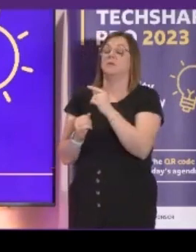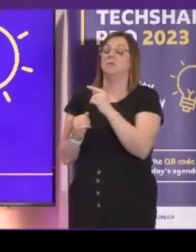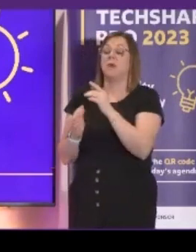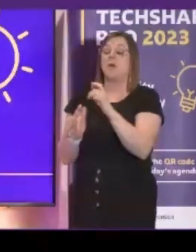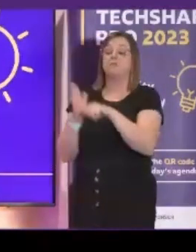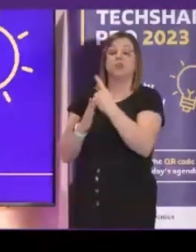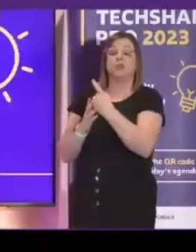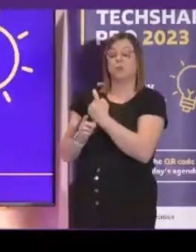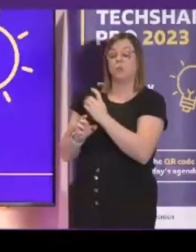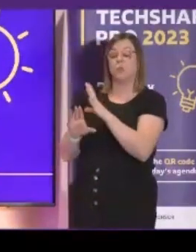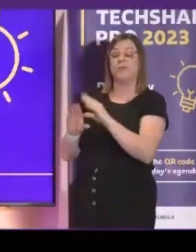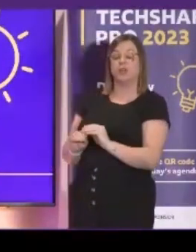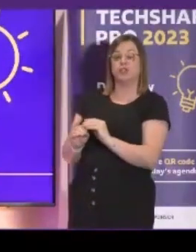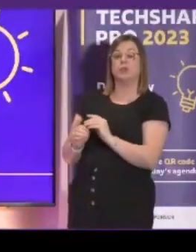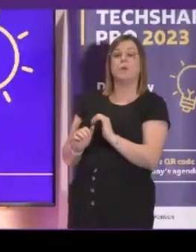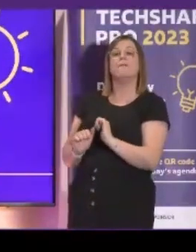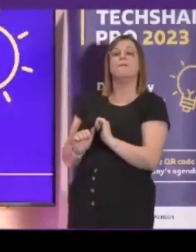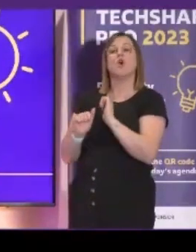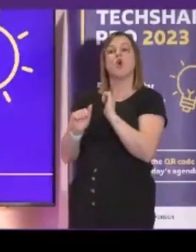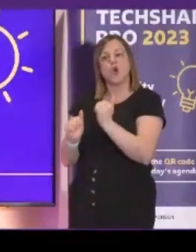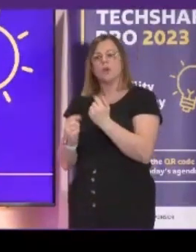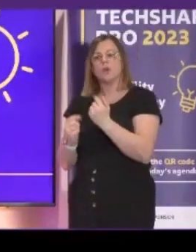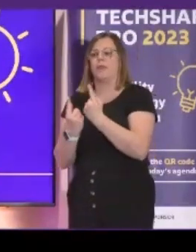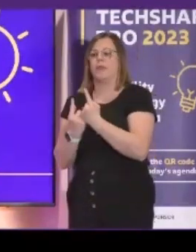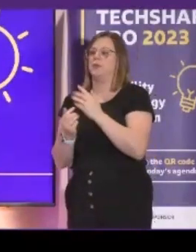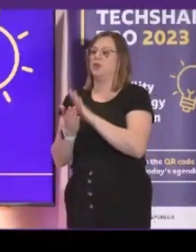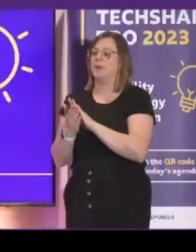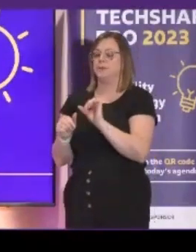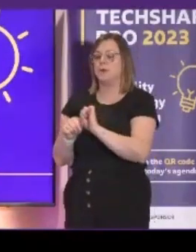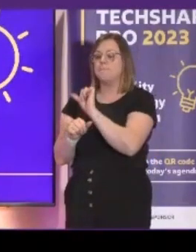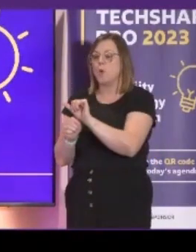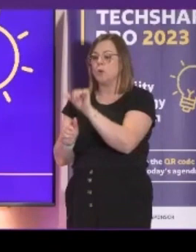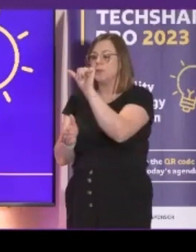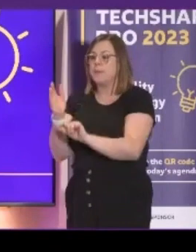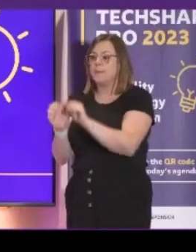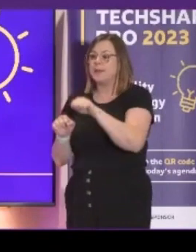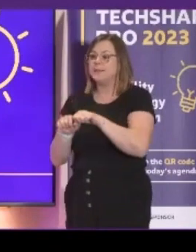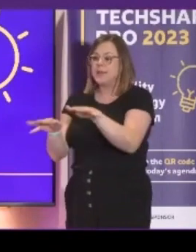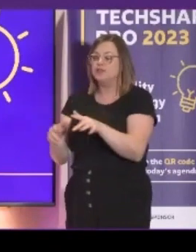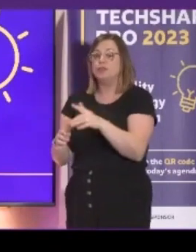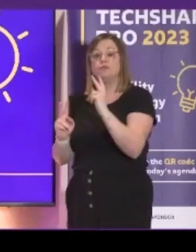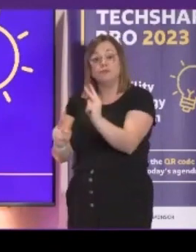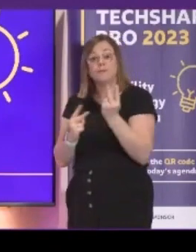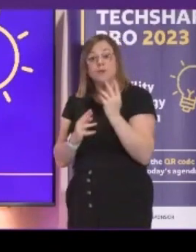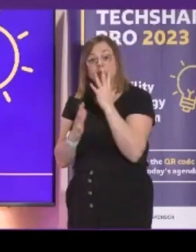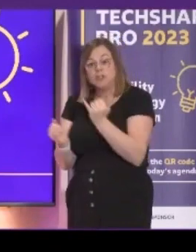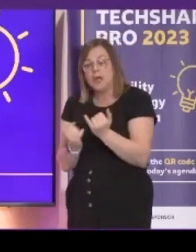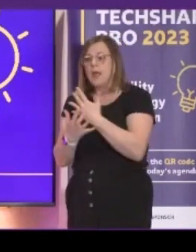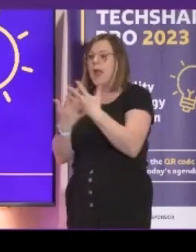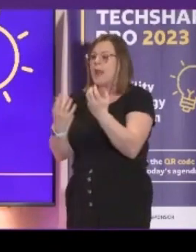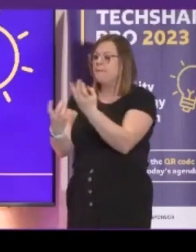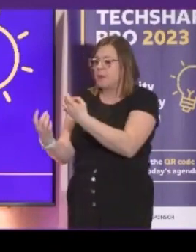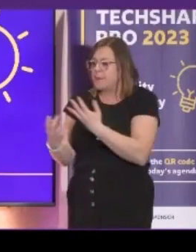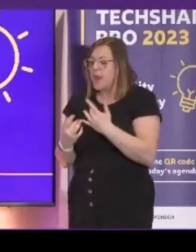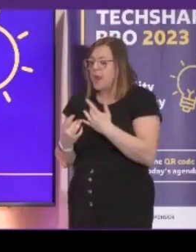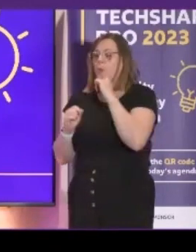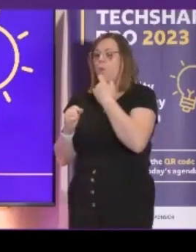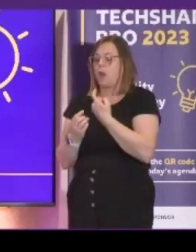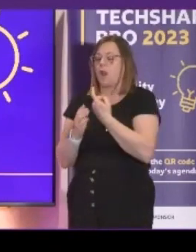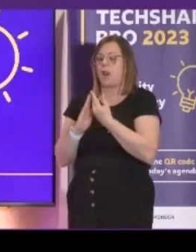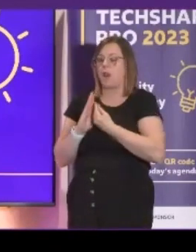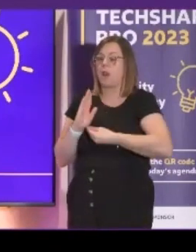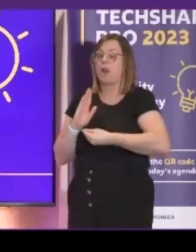project, we run good disciplines like running post-implementation reviews, and any of the feedback that comes through those, we share that back